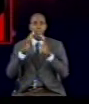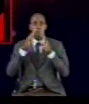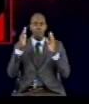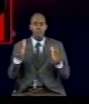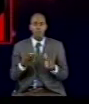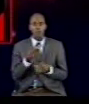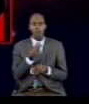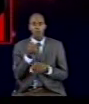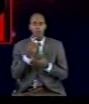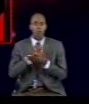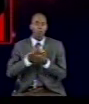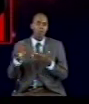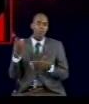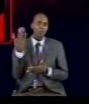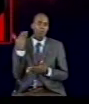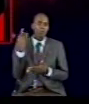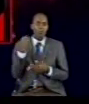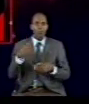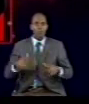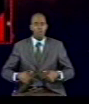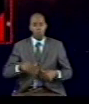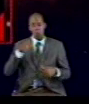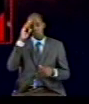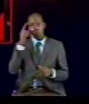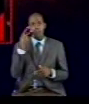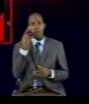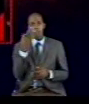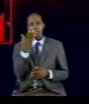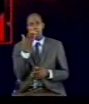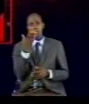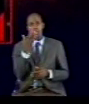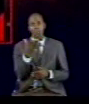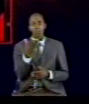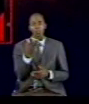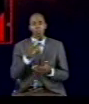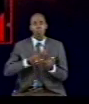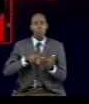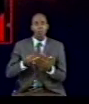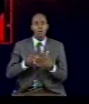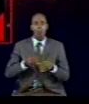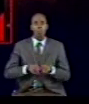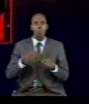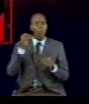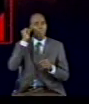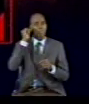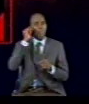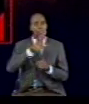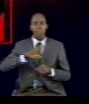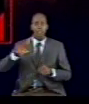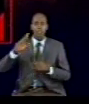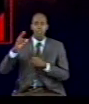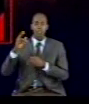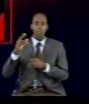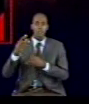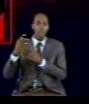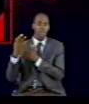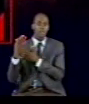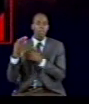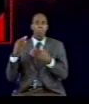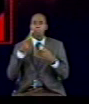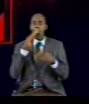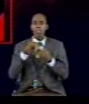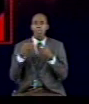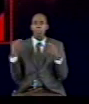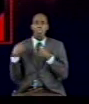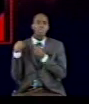ago, the young boy you see there fell and broke his right arm. He's been in pain since then. But